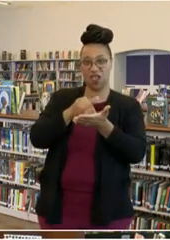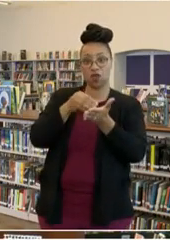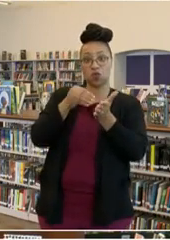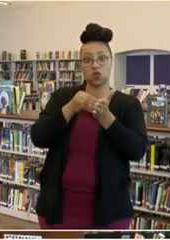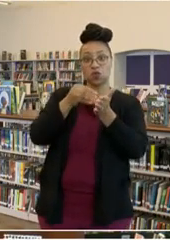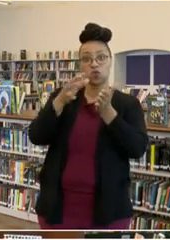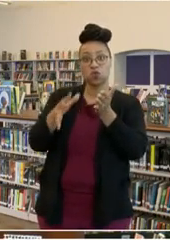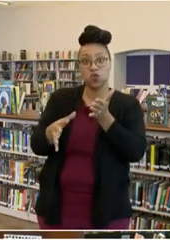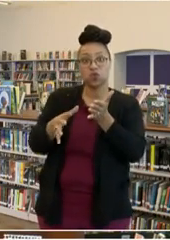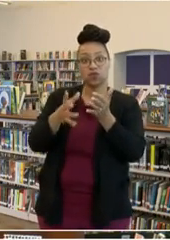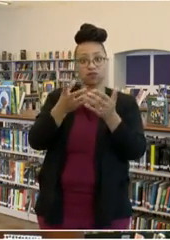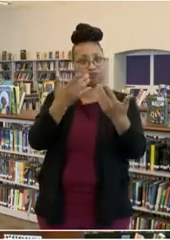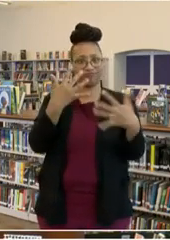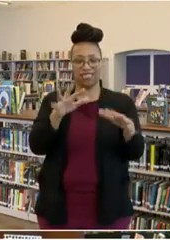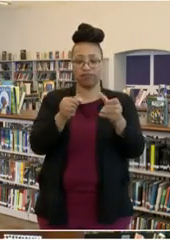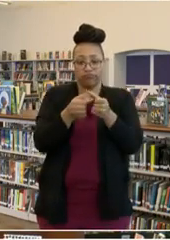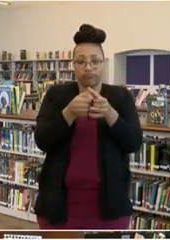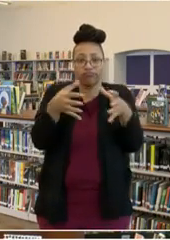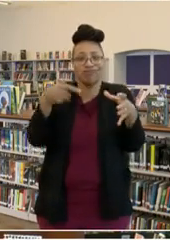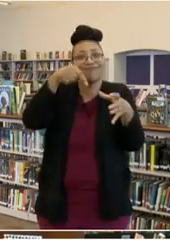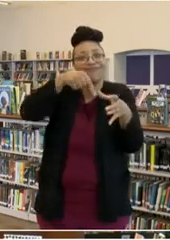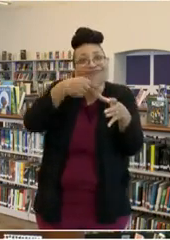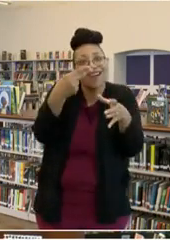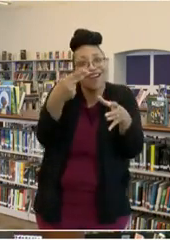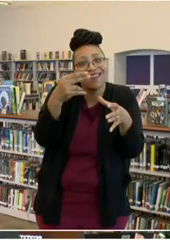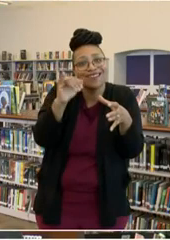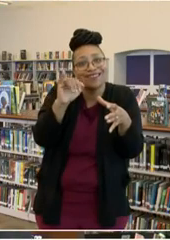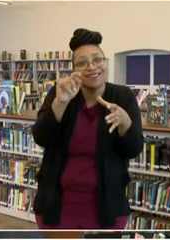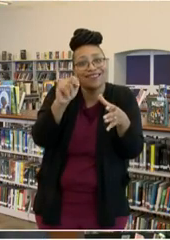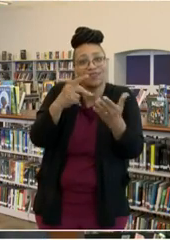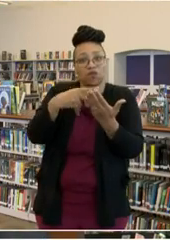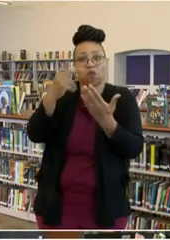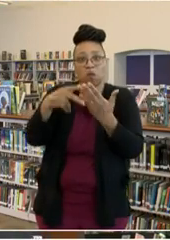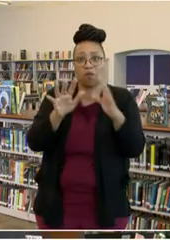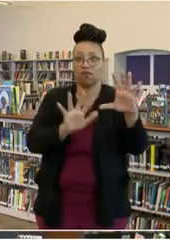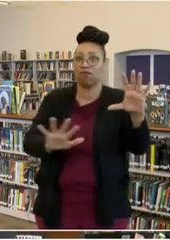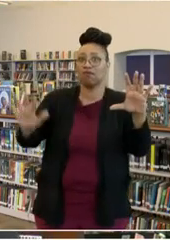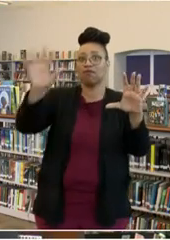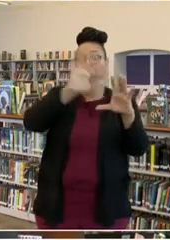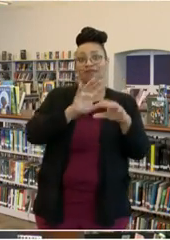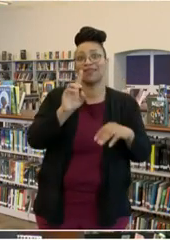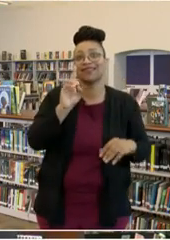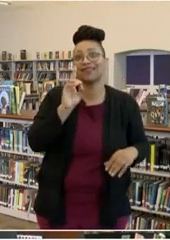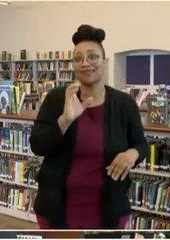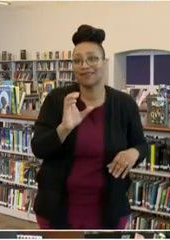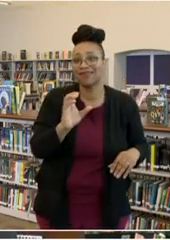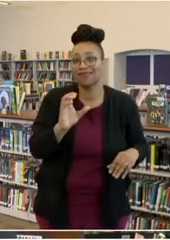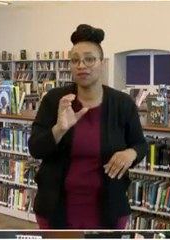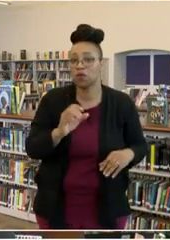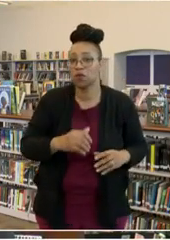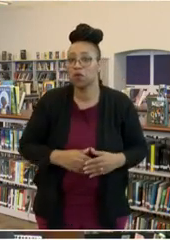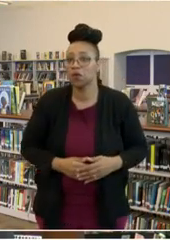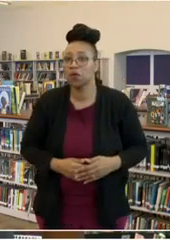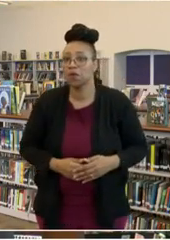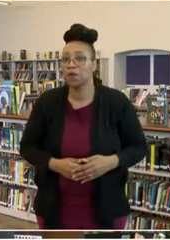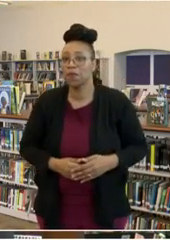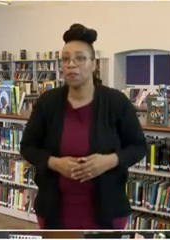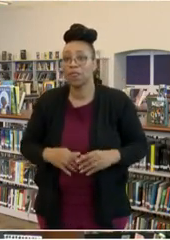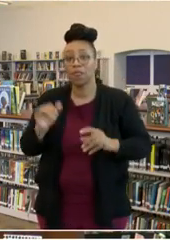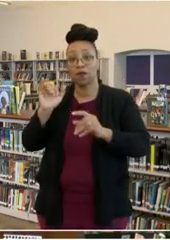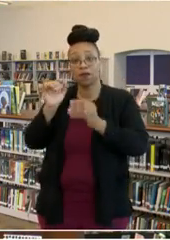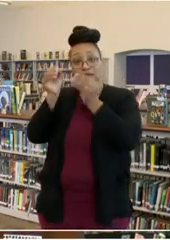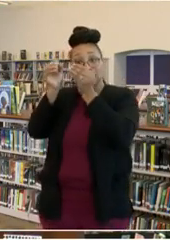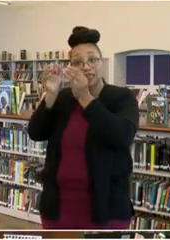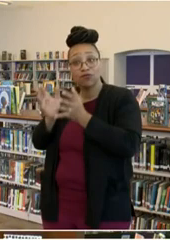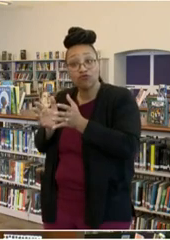by our staff or external providers. And we had over 3,500 students served this year